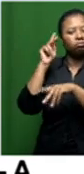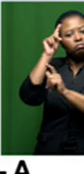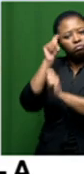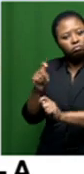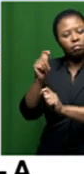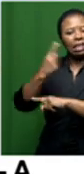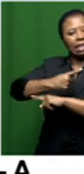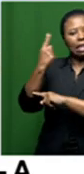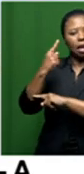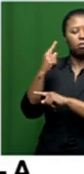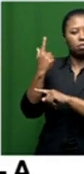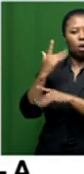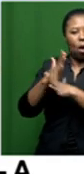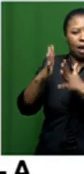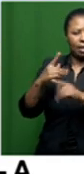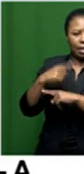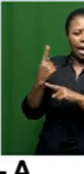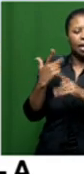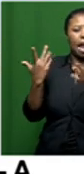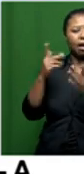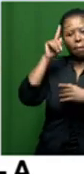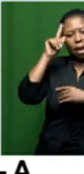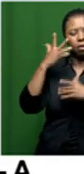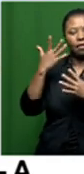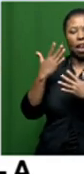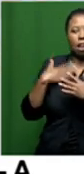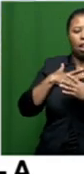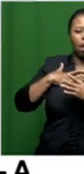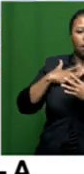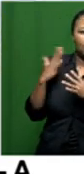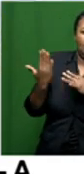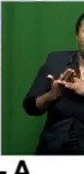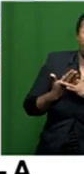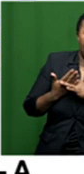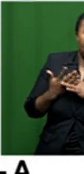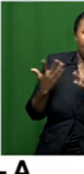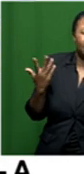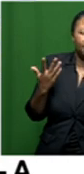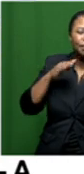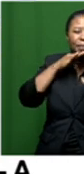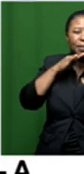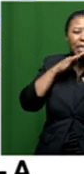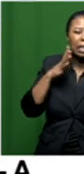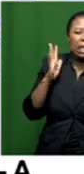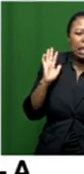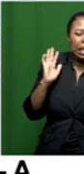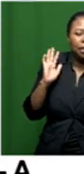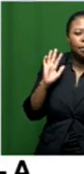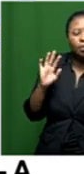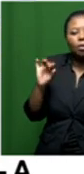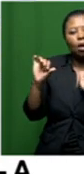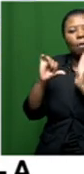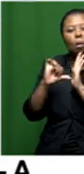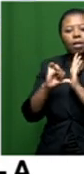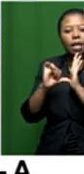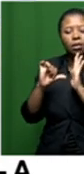Black individuals feel like the moment we take a break, we are somehow sacrificing important